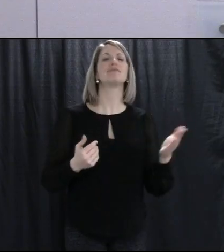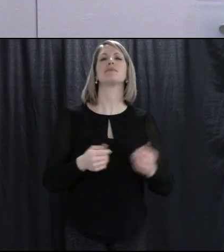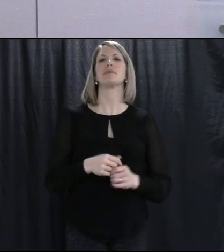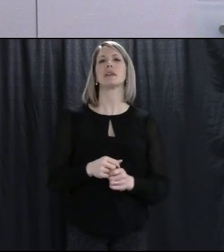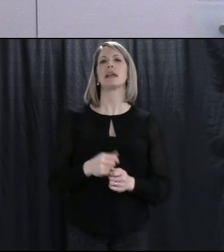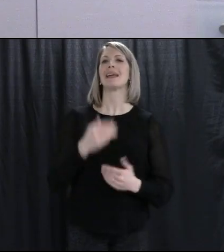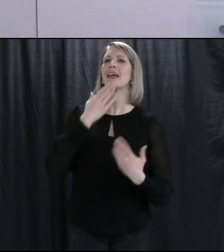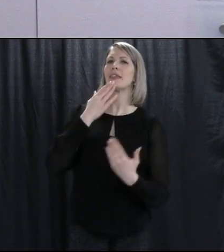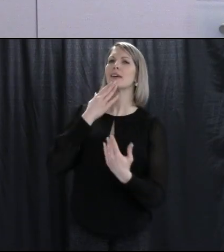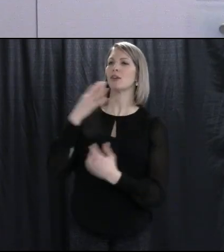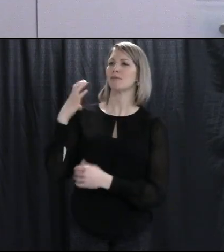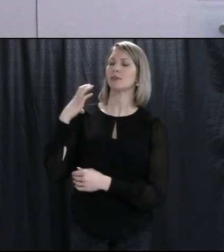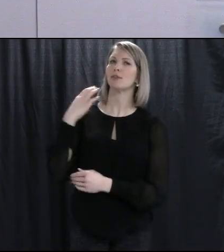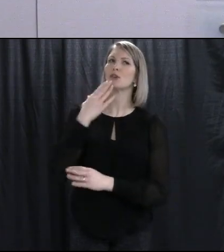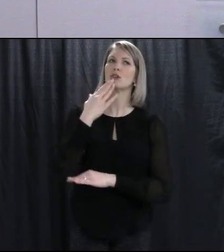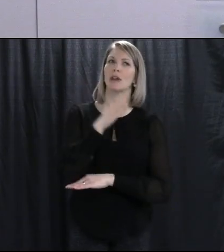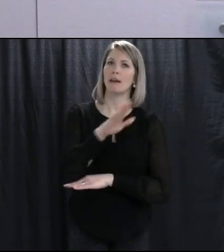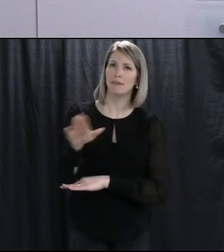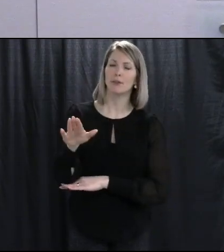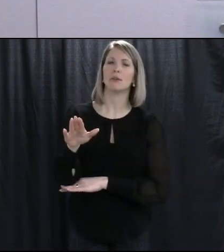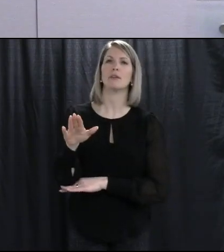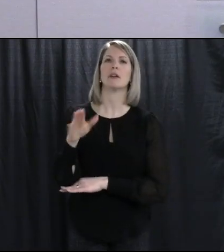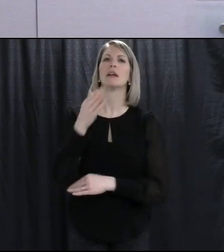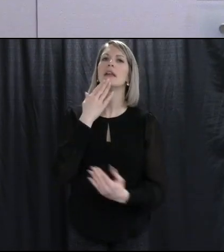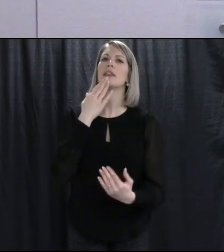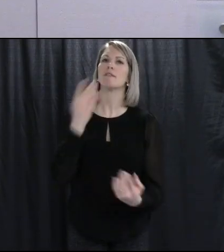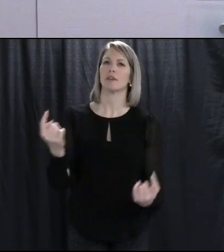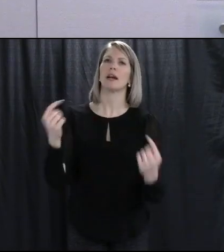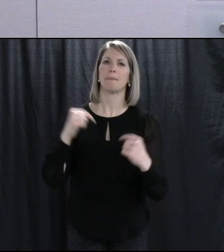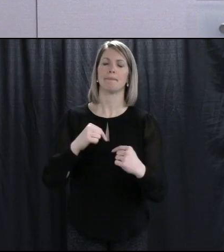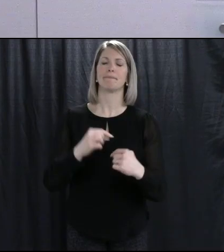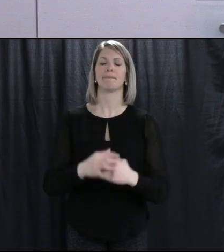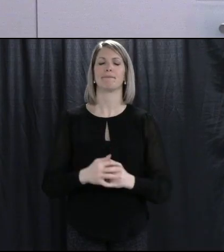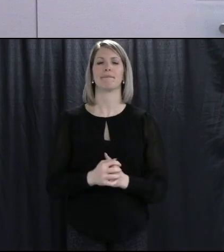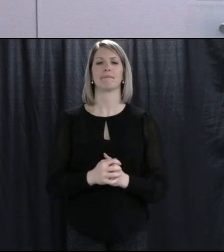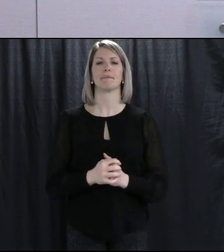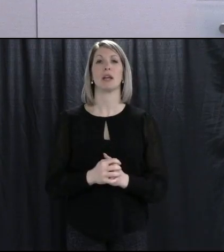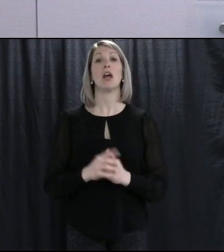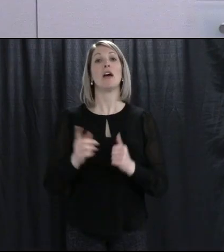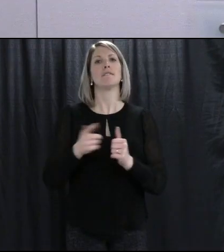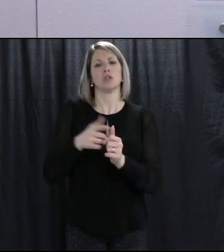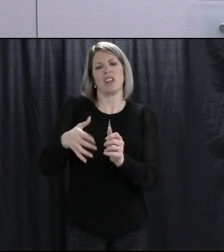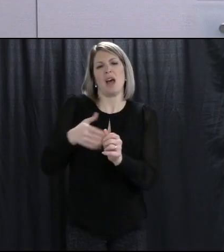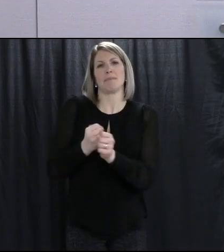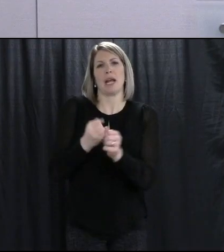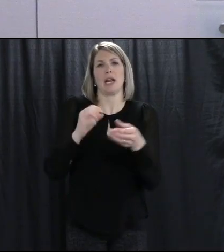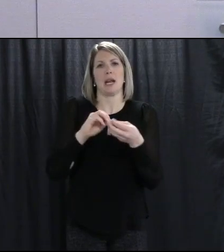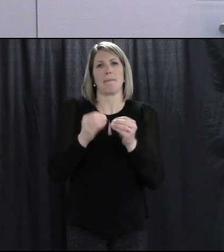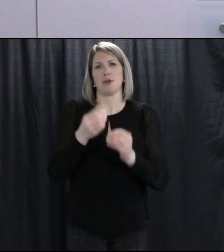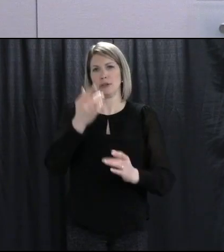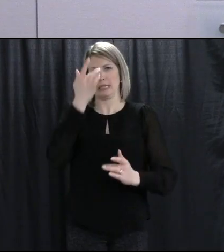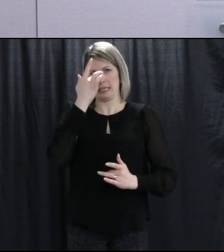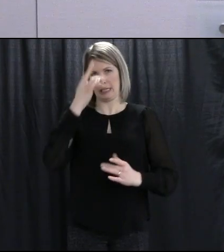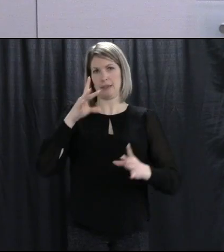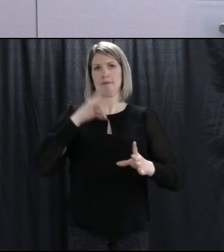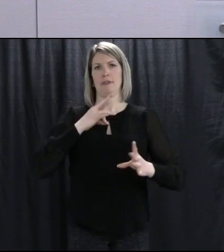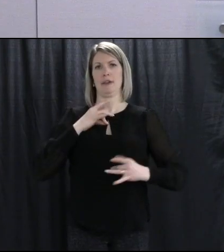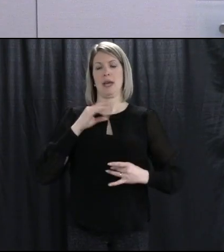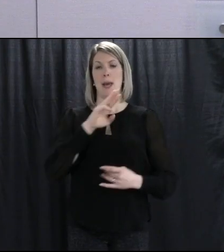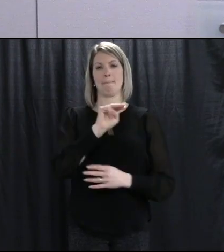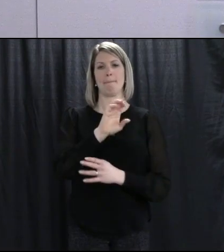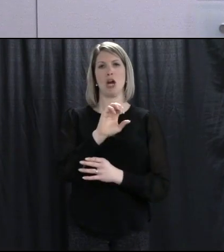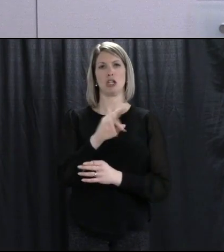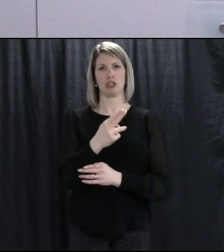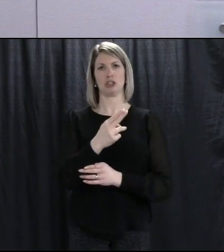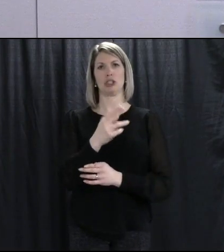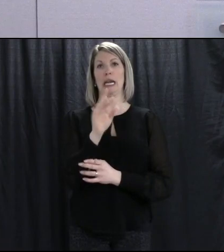everyone for coming. Good afternoon. I'd like to start first with just case numbers and updates. As of today, March 18th, there